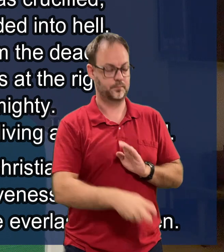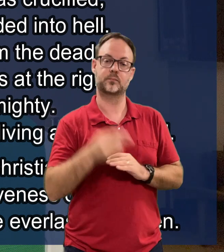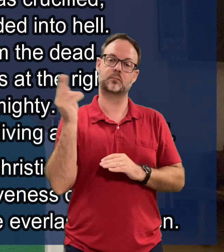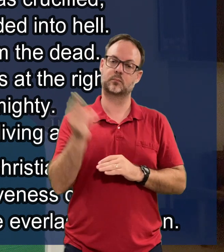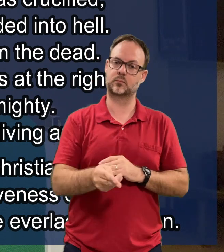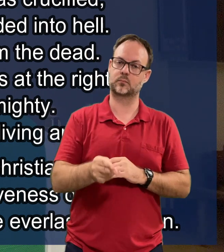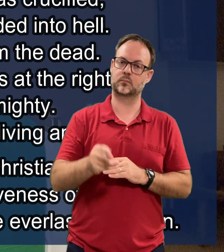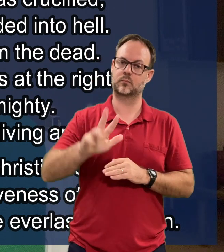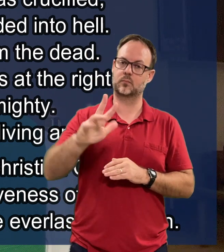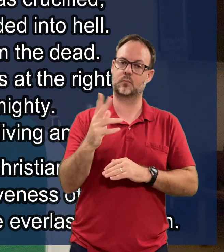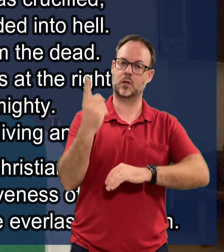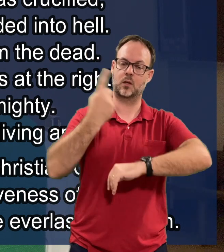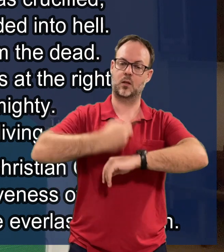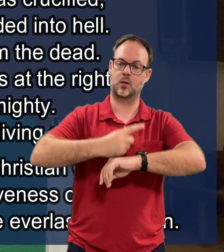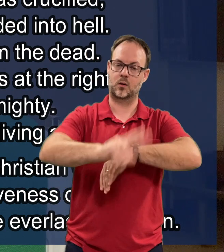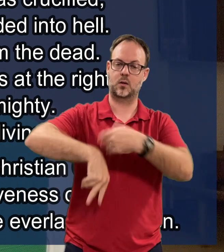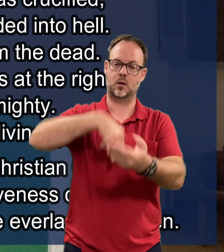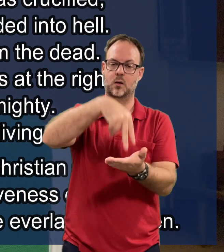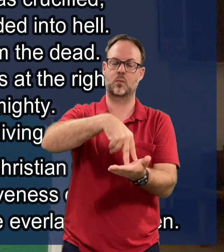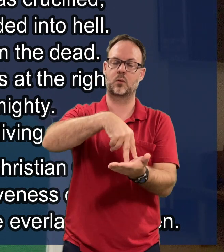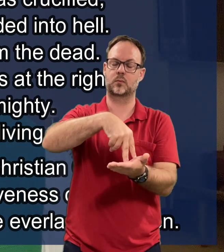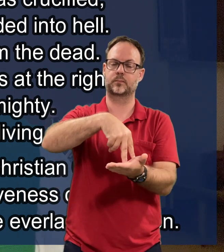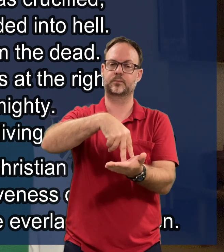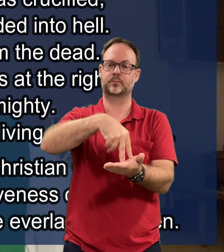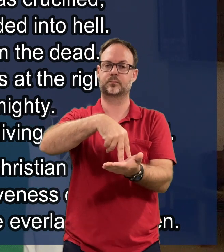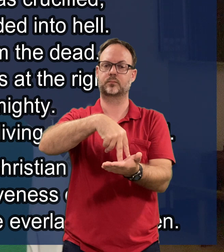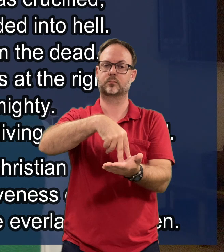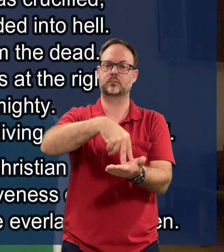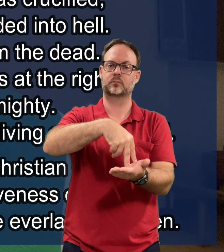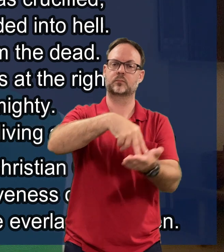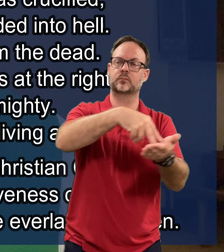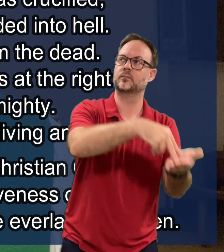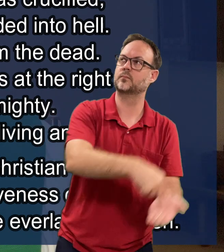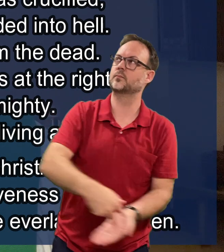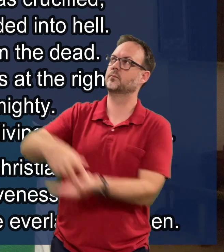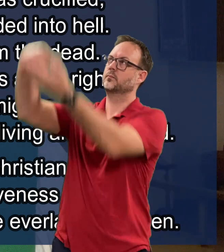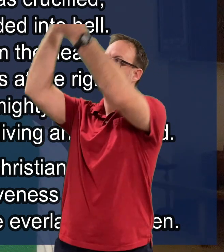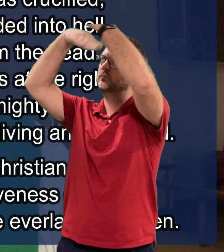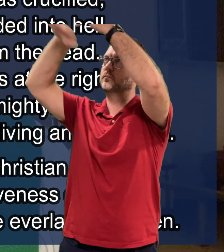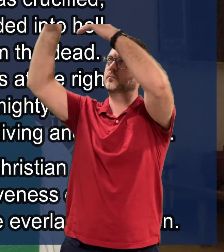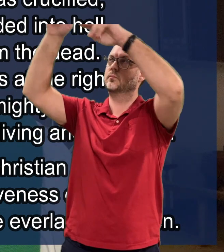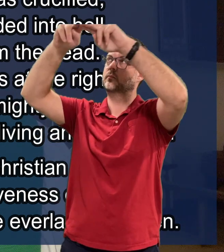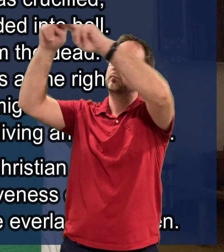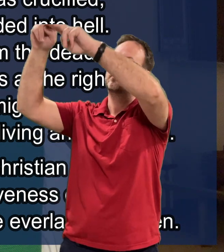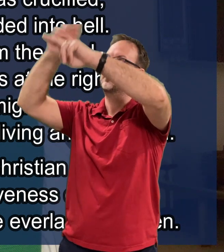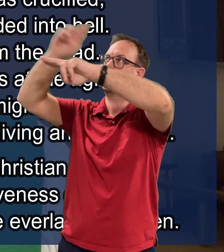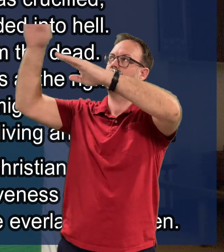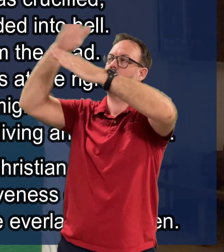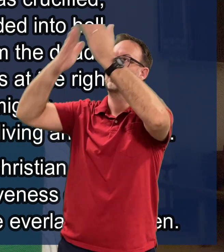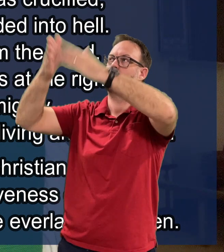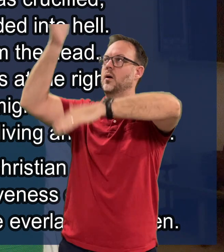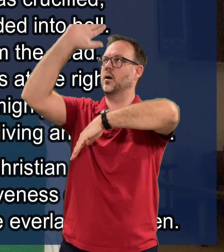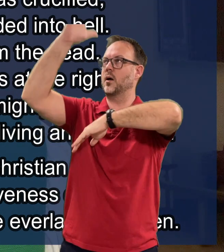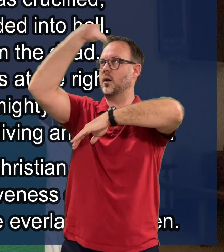hell. The third day he rose again from the dead. He ascended into heaven and sits at the right hand